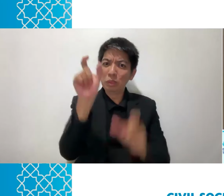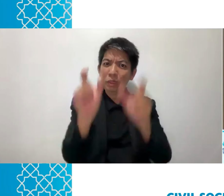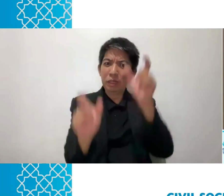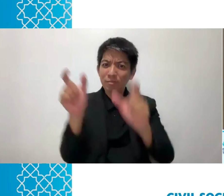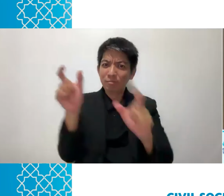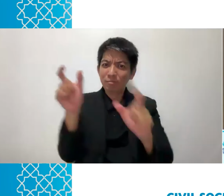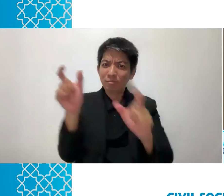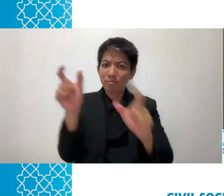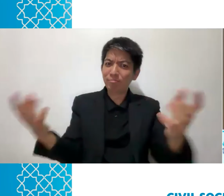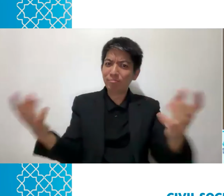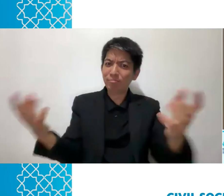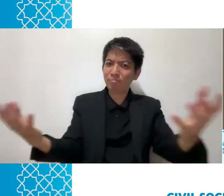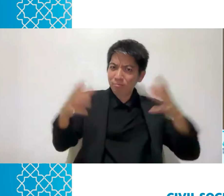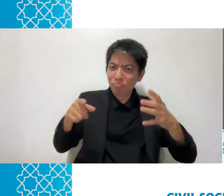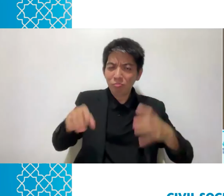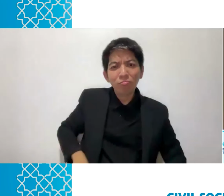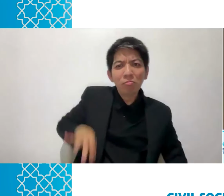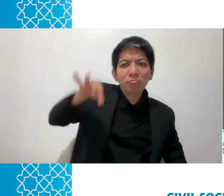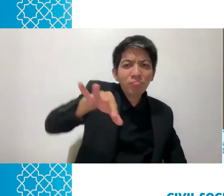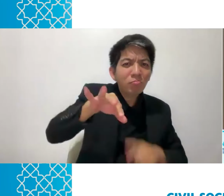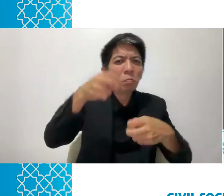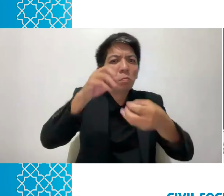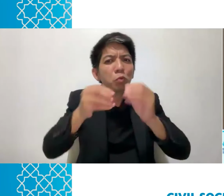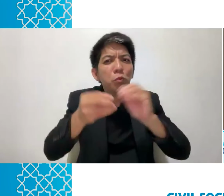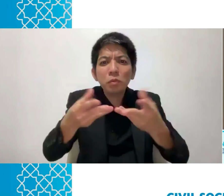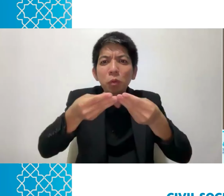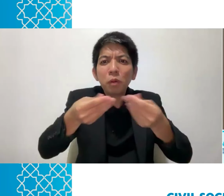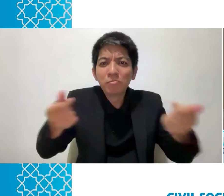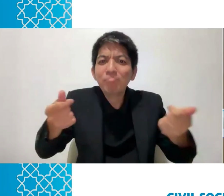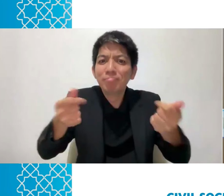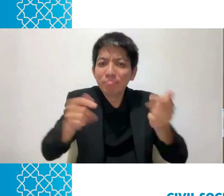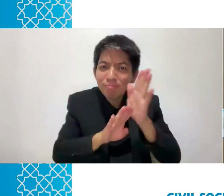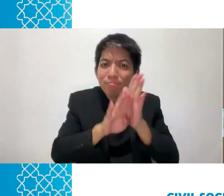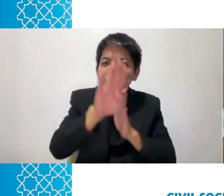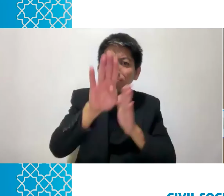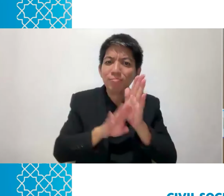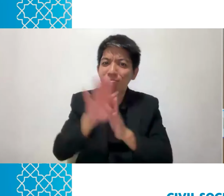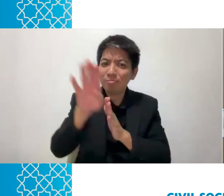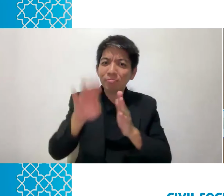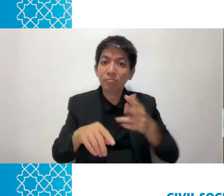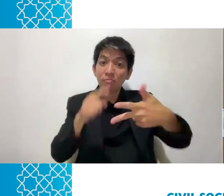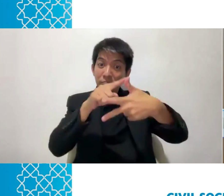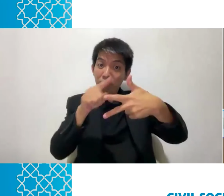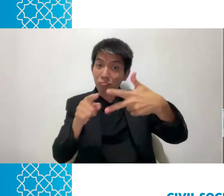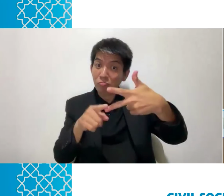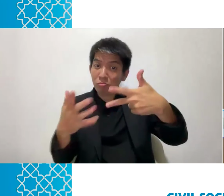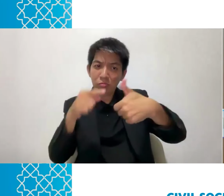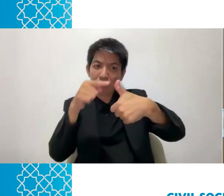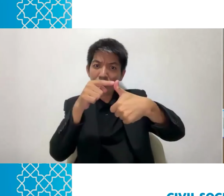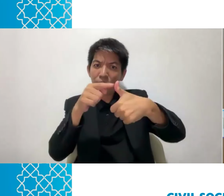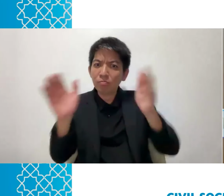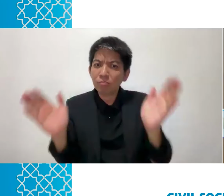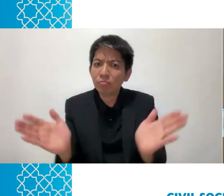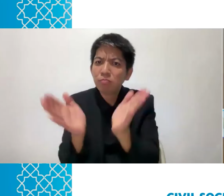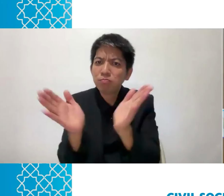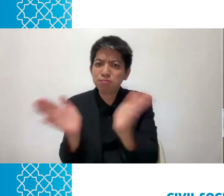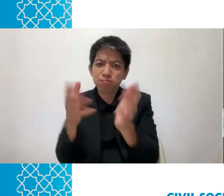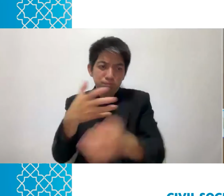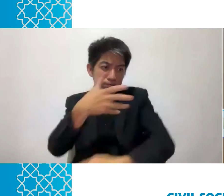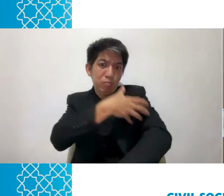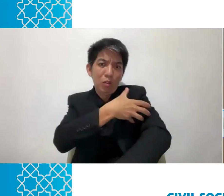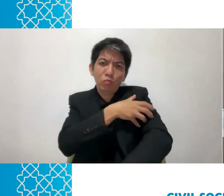Our work tends to fall across 3 different pillars. We work in mobilizing youth for action. This is all about